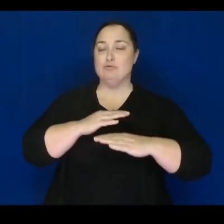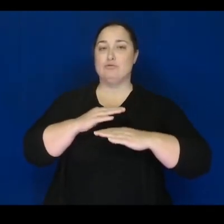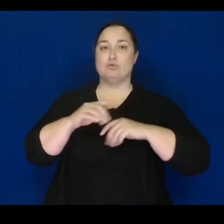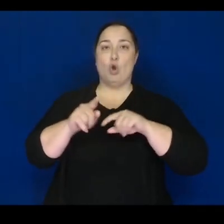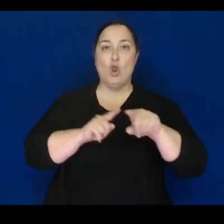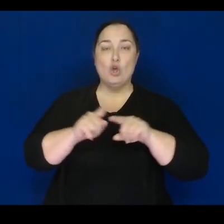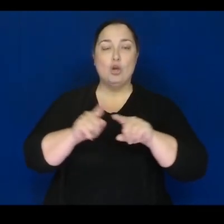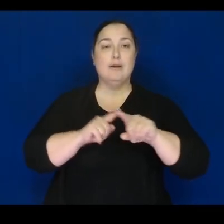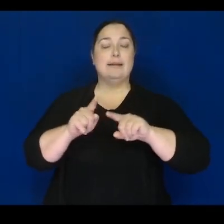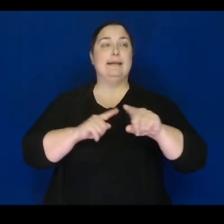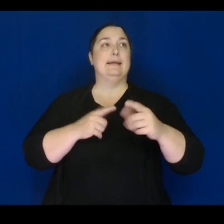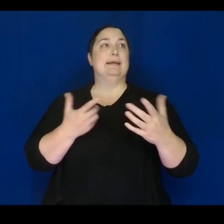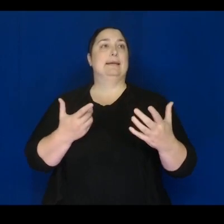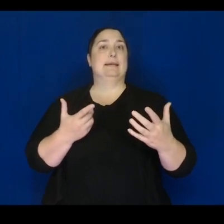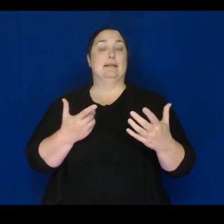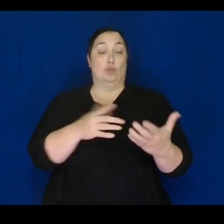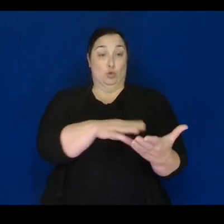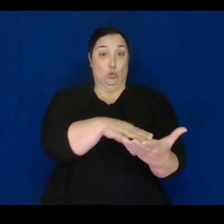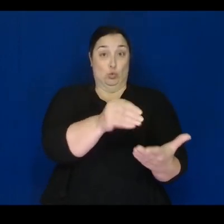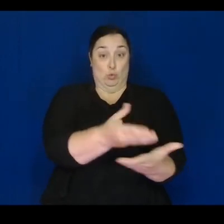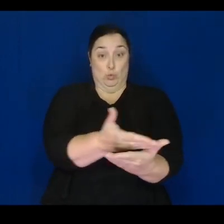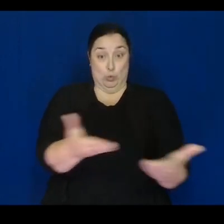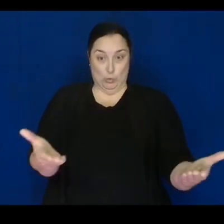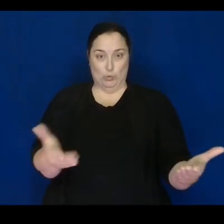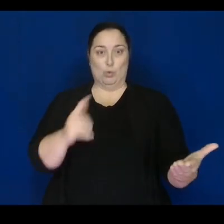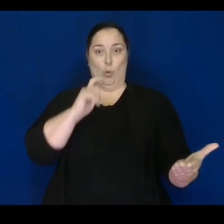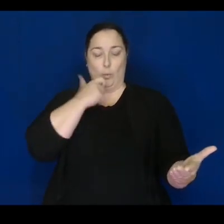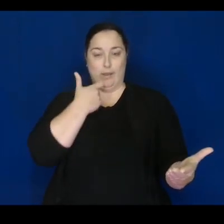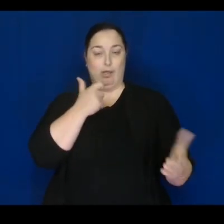with Aboriginal and Torres Strait Islander art?